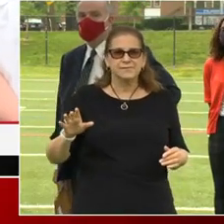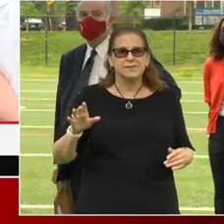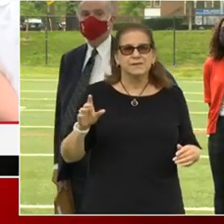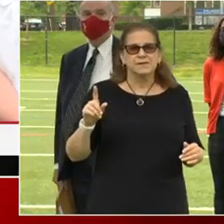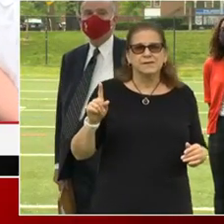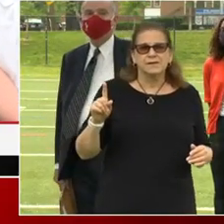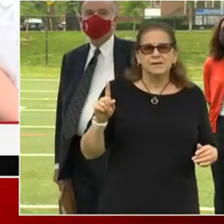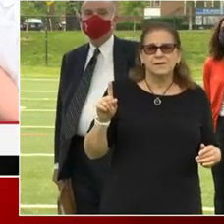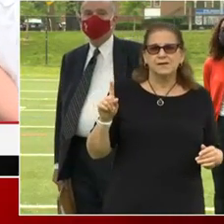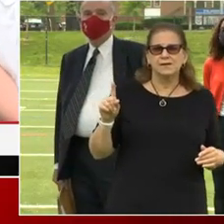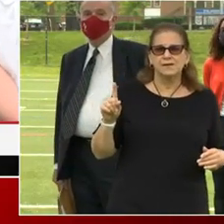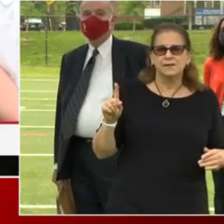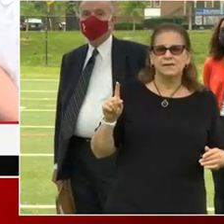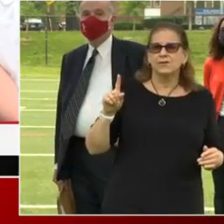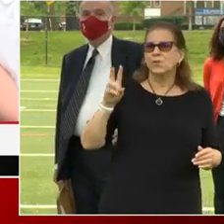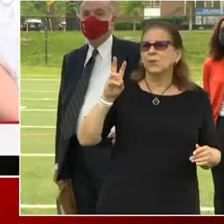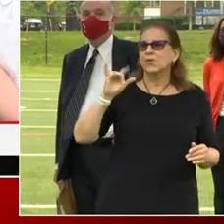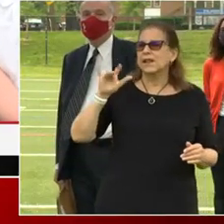Willie?